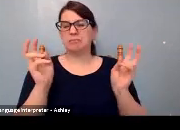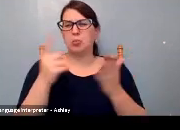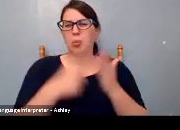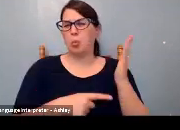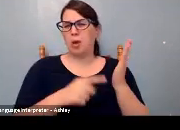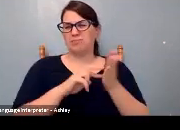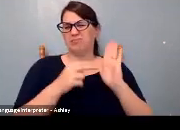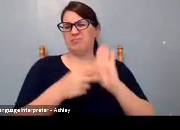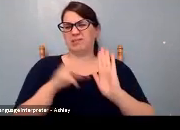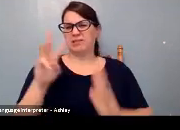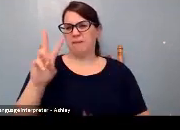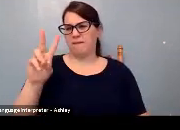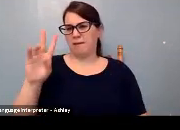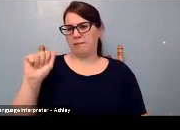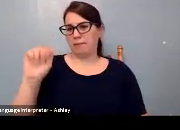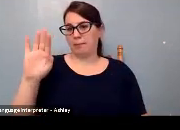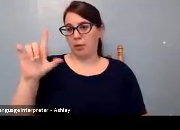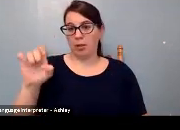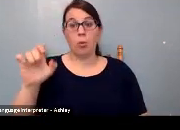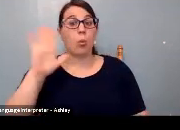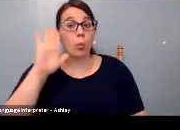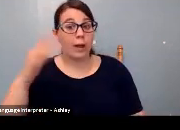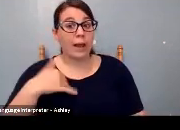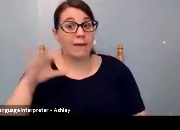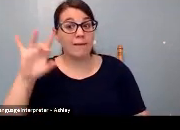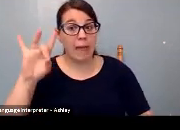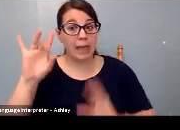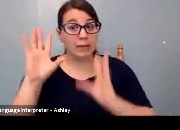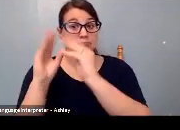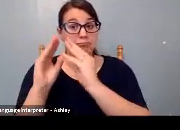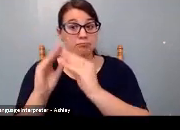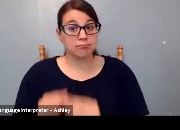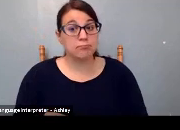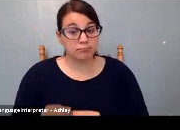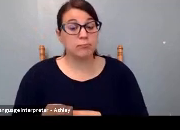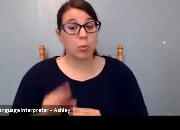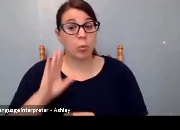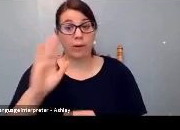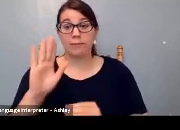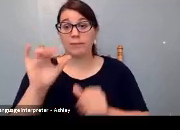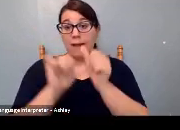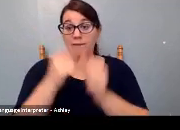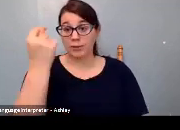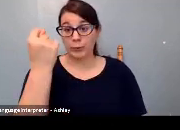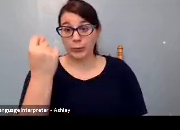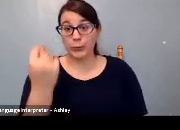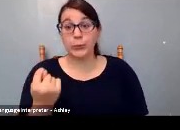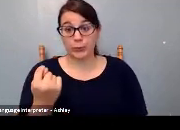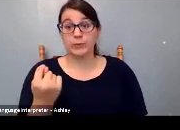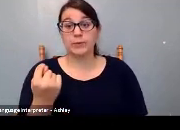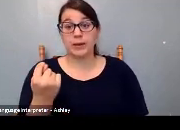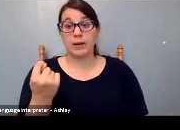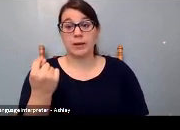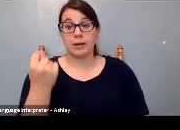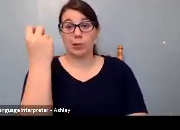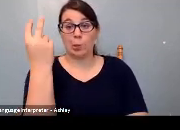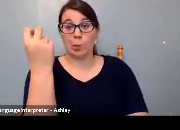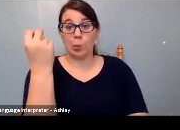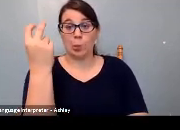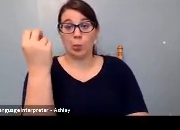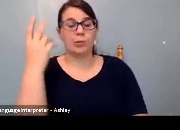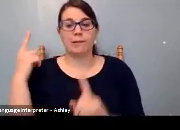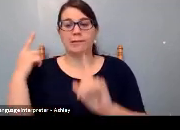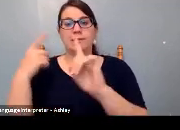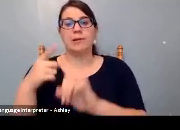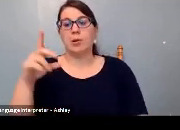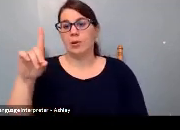is the first of 8 webinar sessions in the series that's being held every Tuesday at noon through December the 8th.